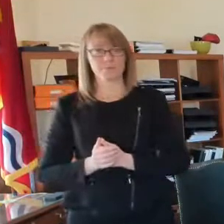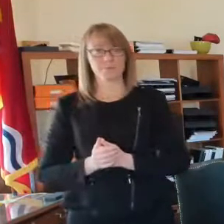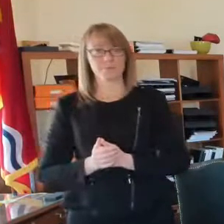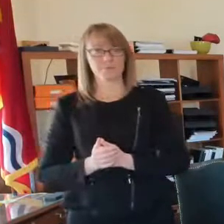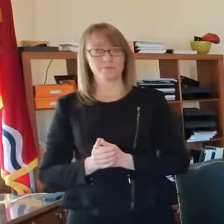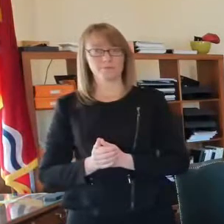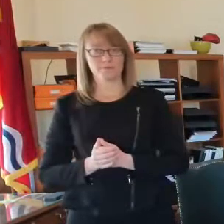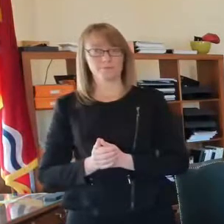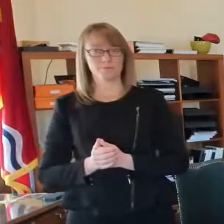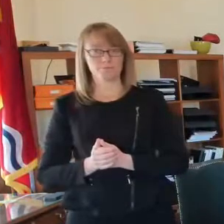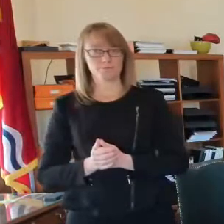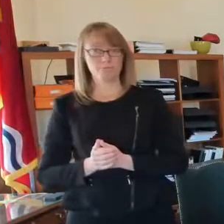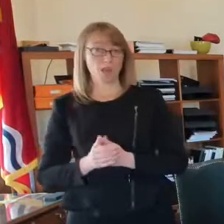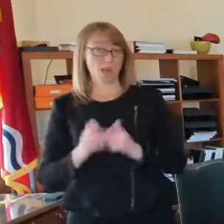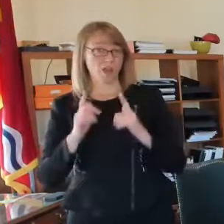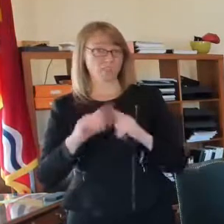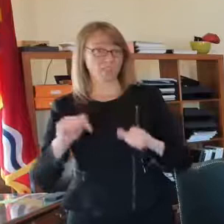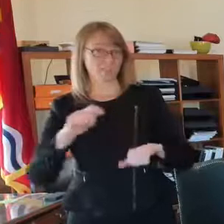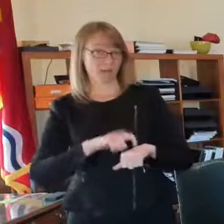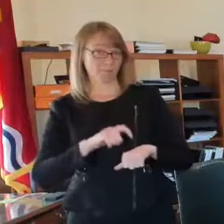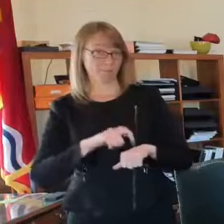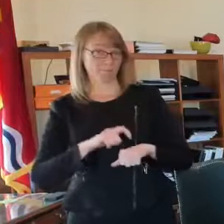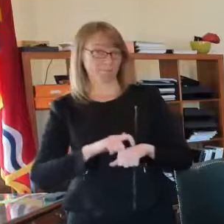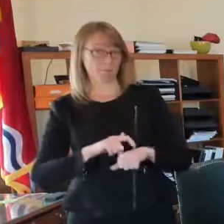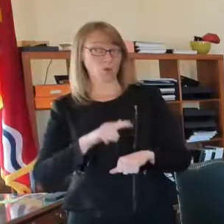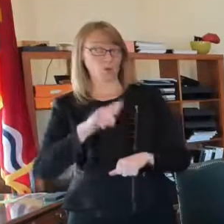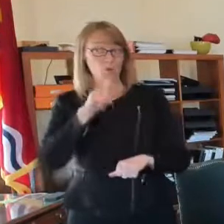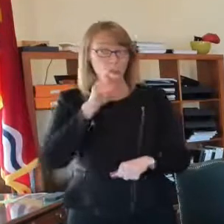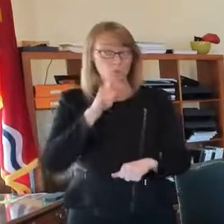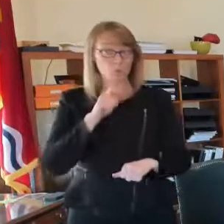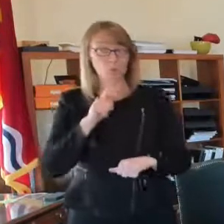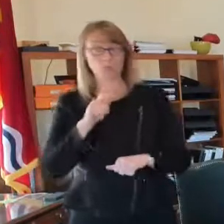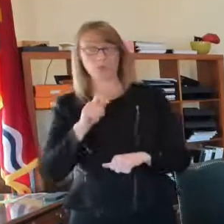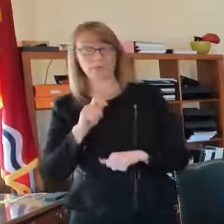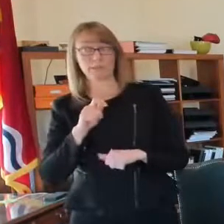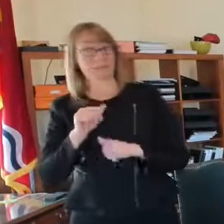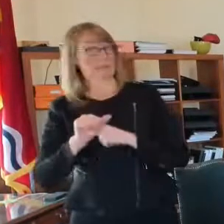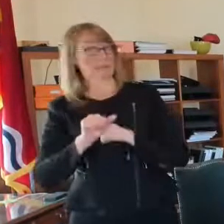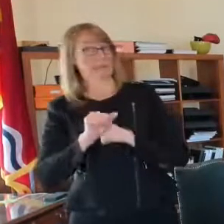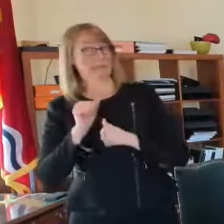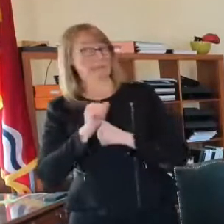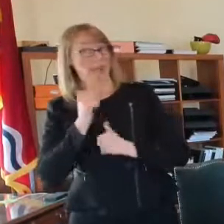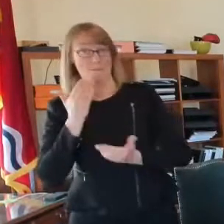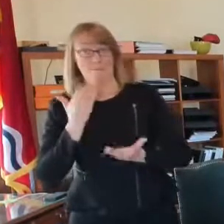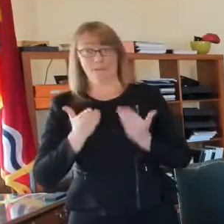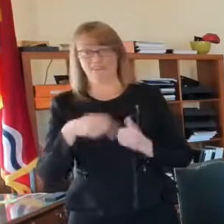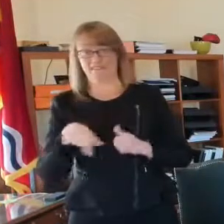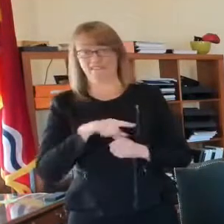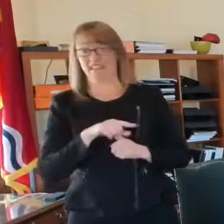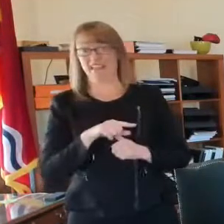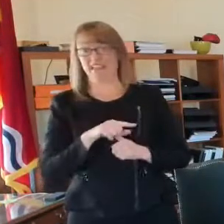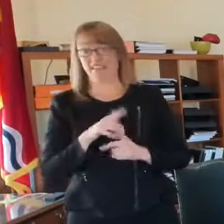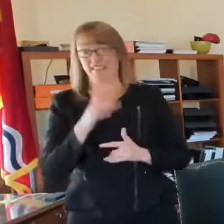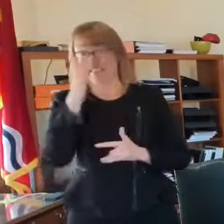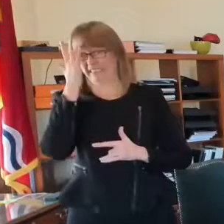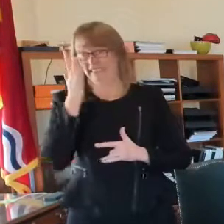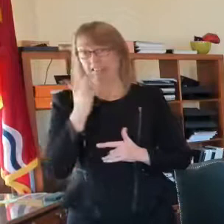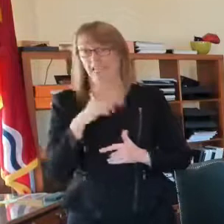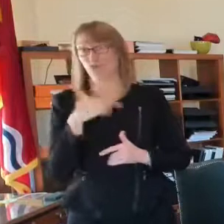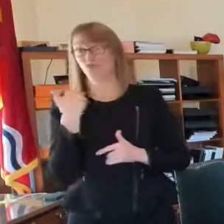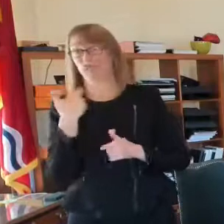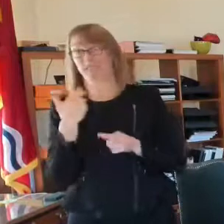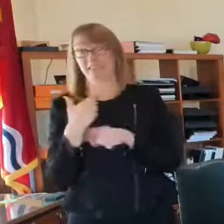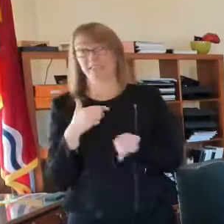susceptible to dying from COVID are older people over 60 or 65, many of whom do have underlying